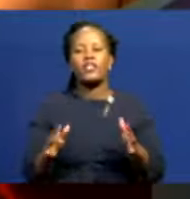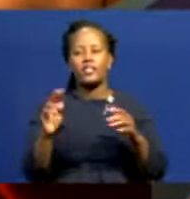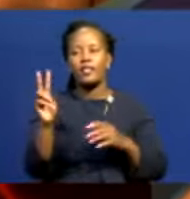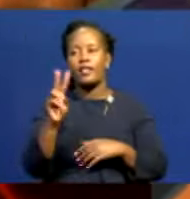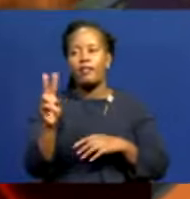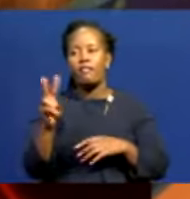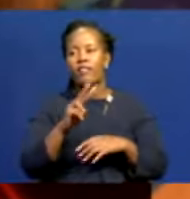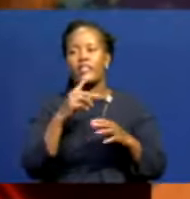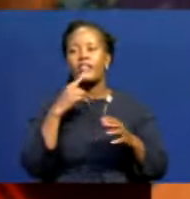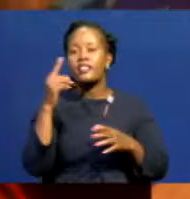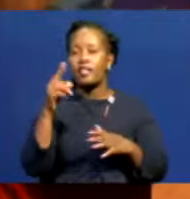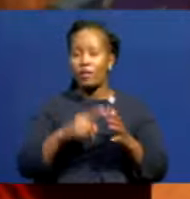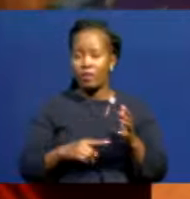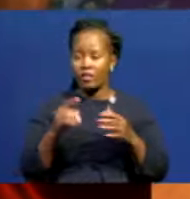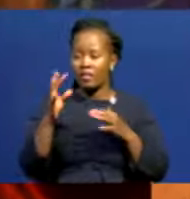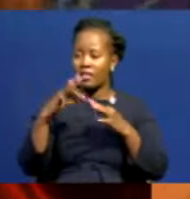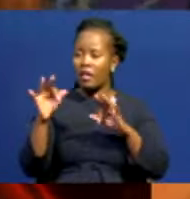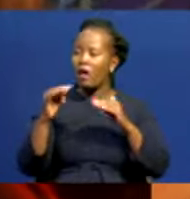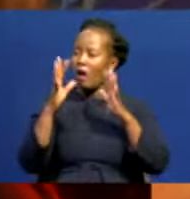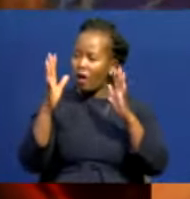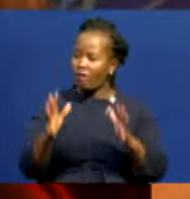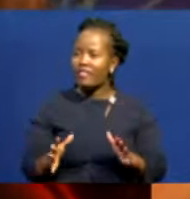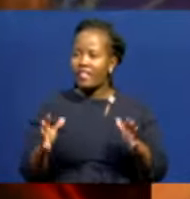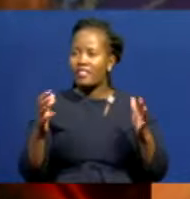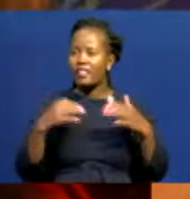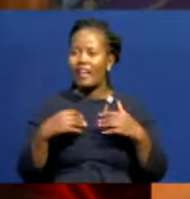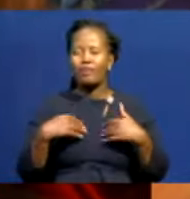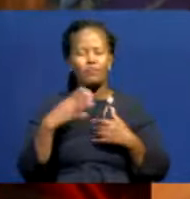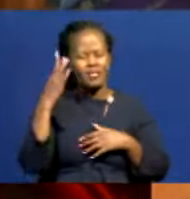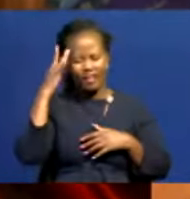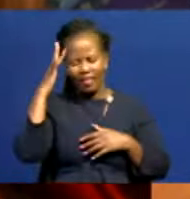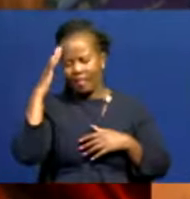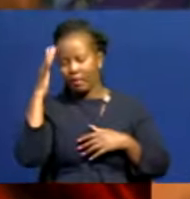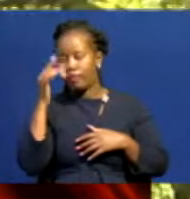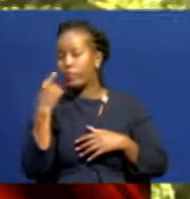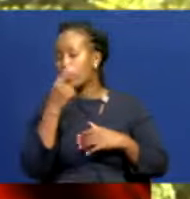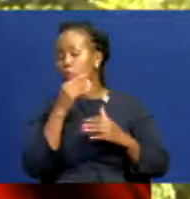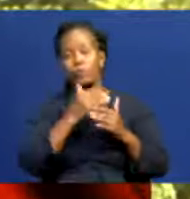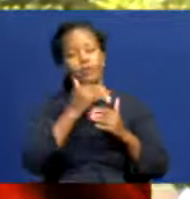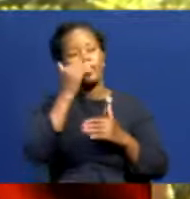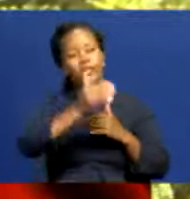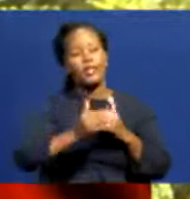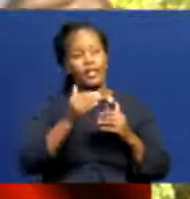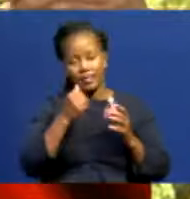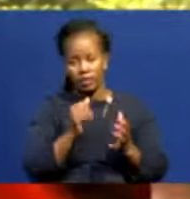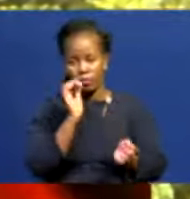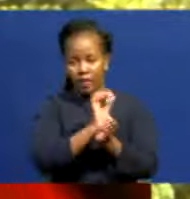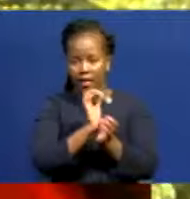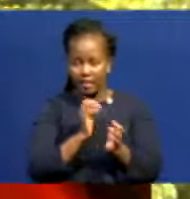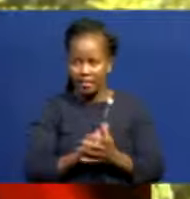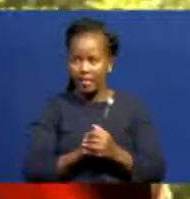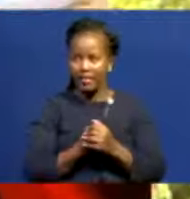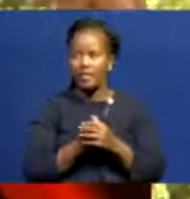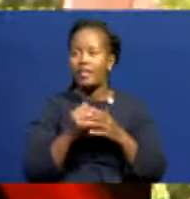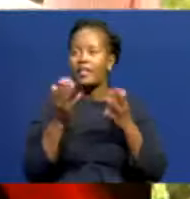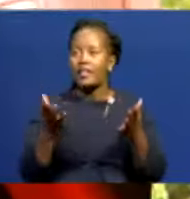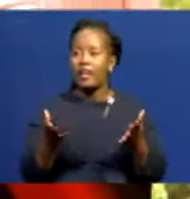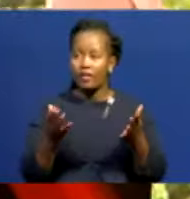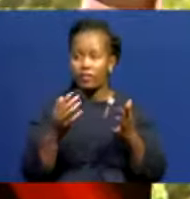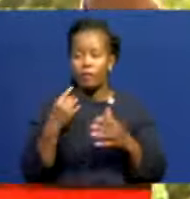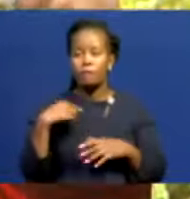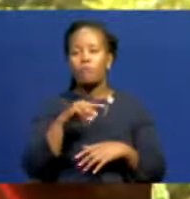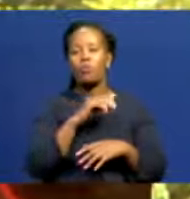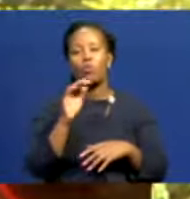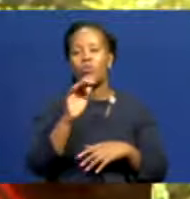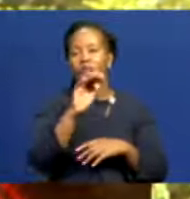the county officers have been pondering on who will be next. So you are here in a warm-up, do a